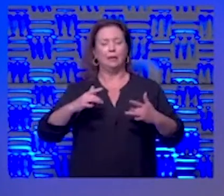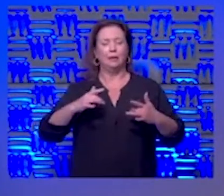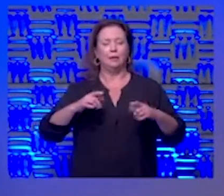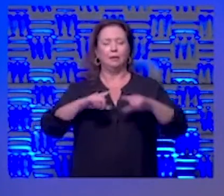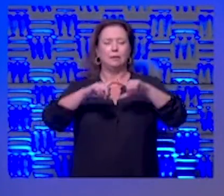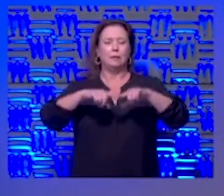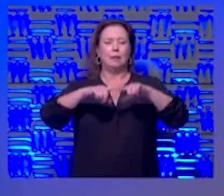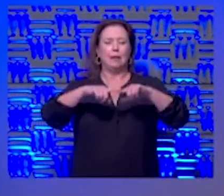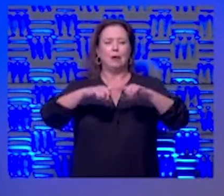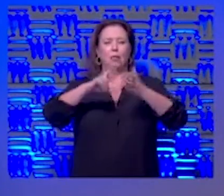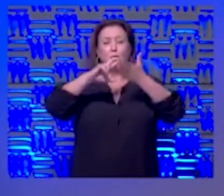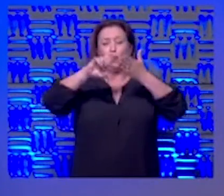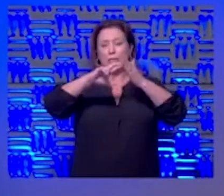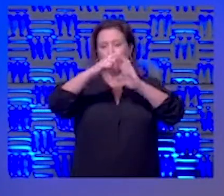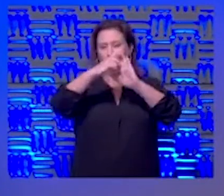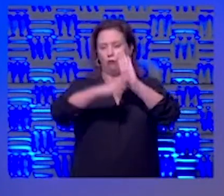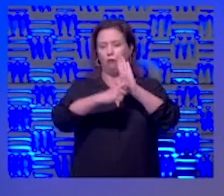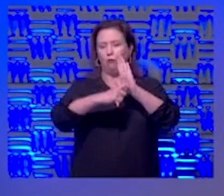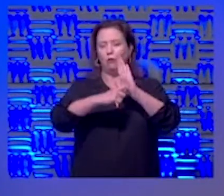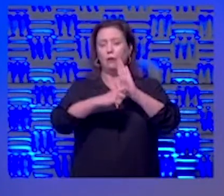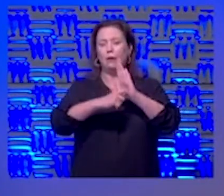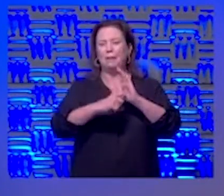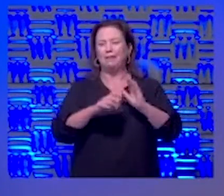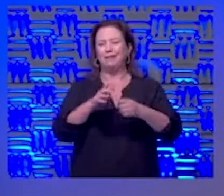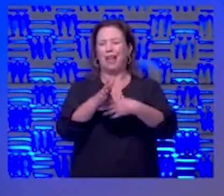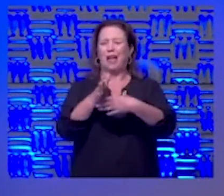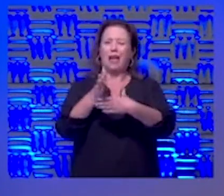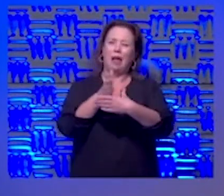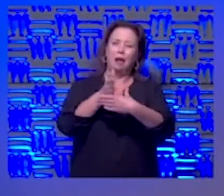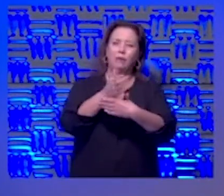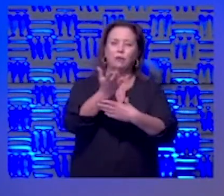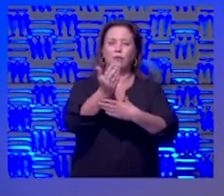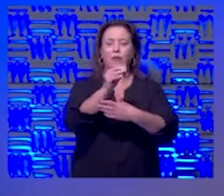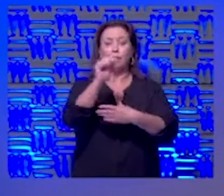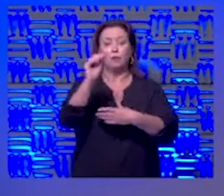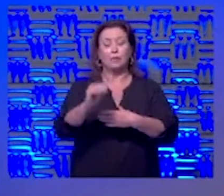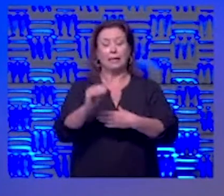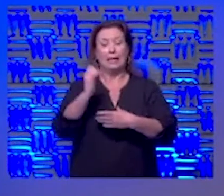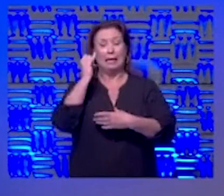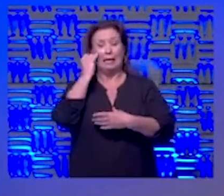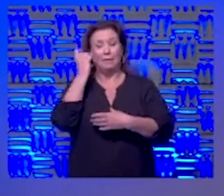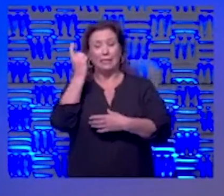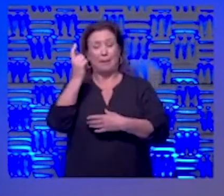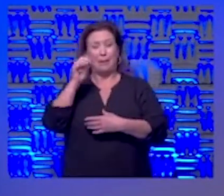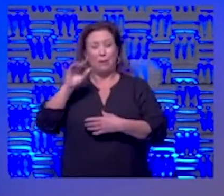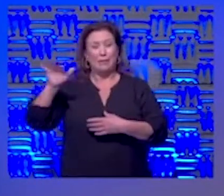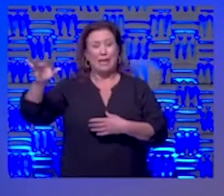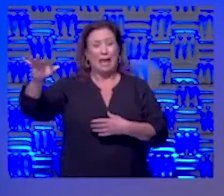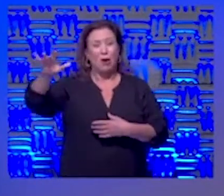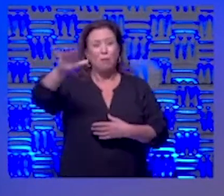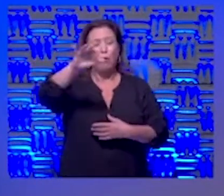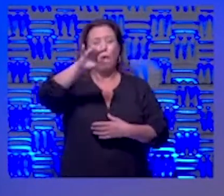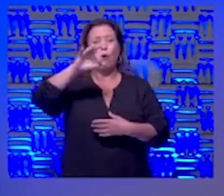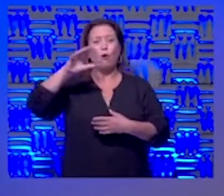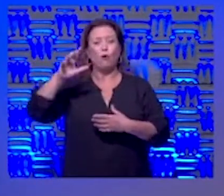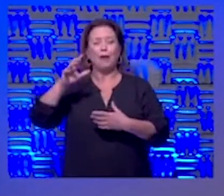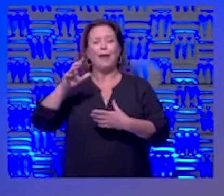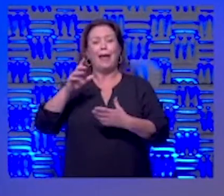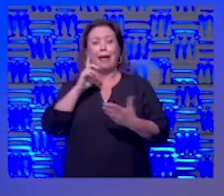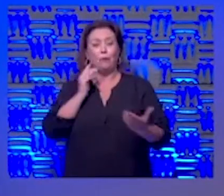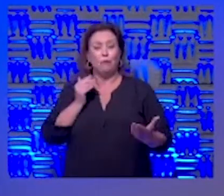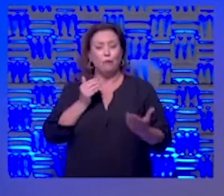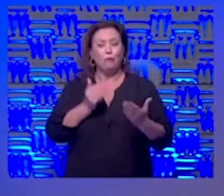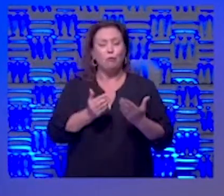research article you're looking at, but on average about 15%. You would expect if something were airborne and people were in close proximity, such as a household